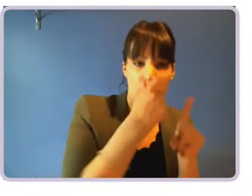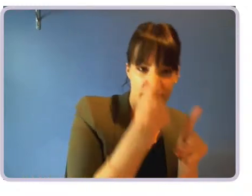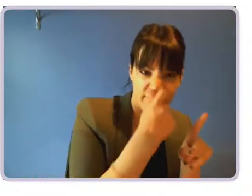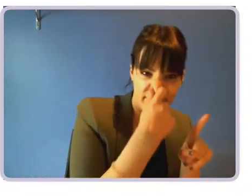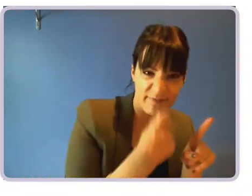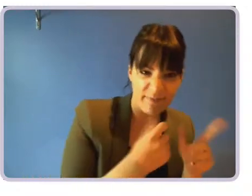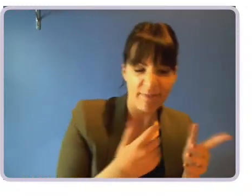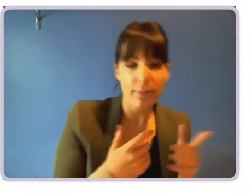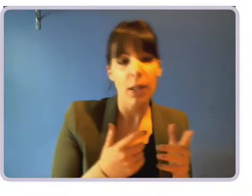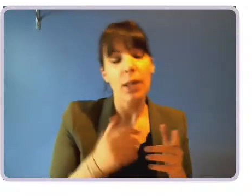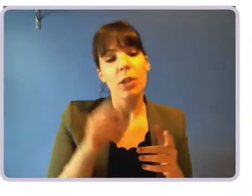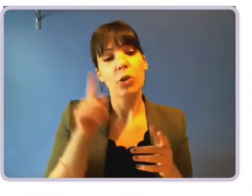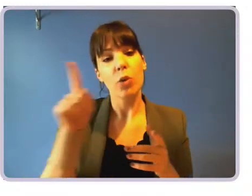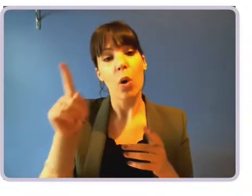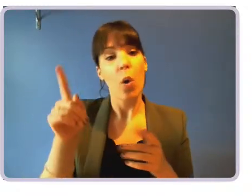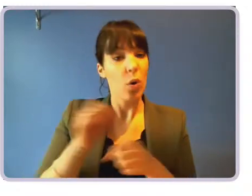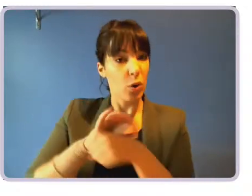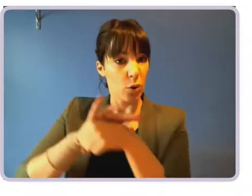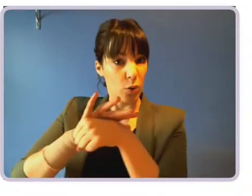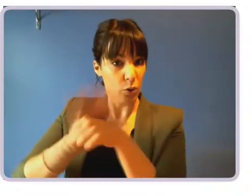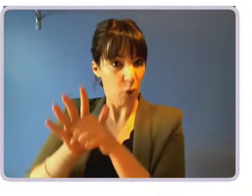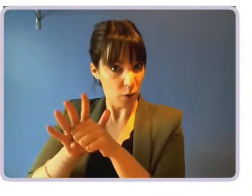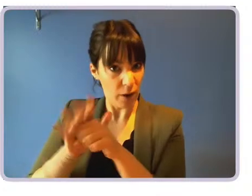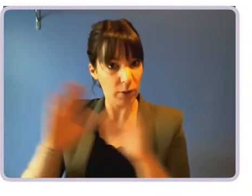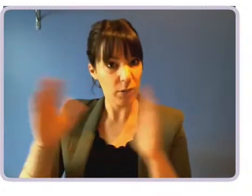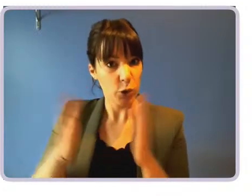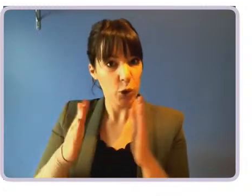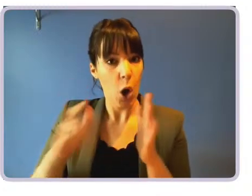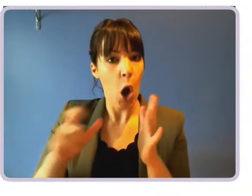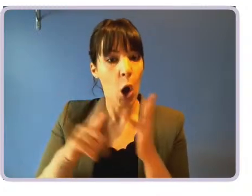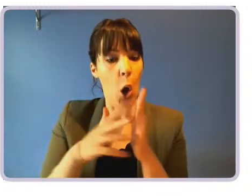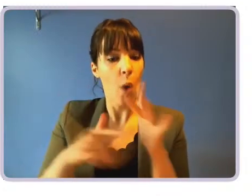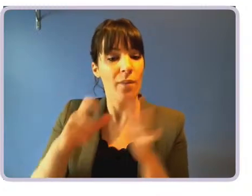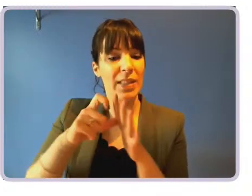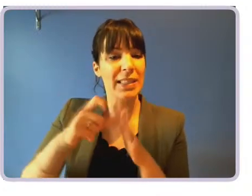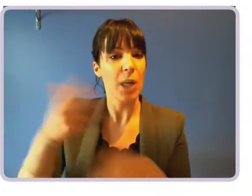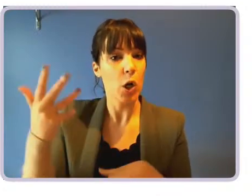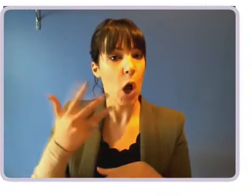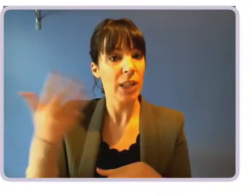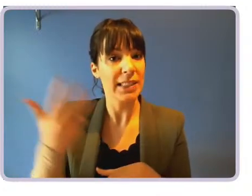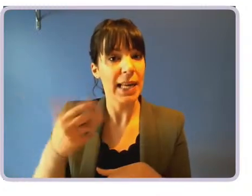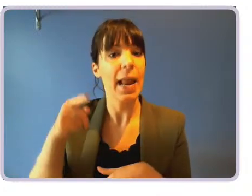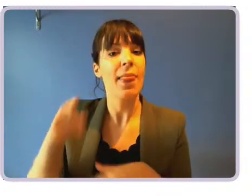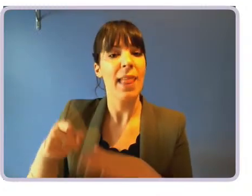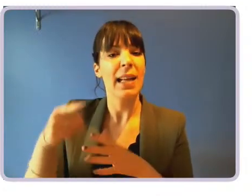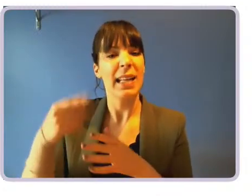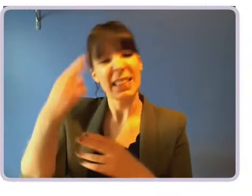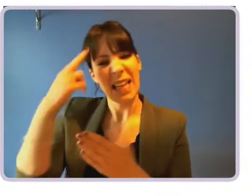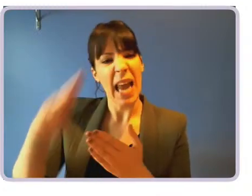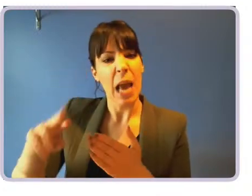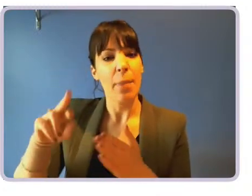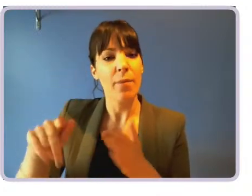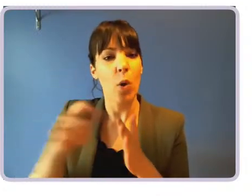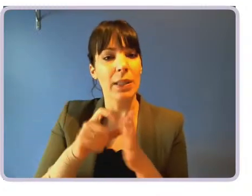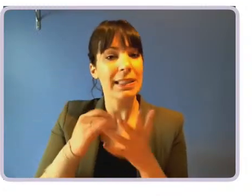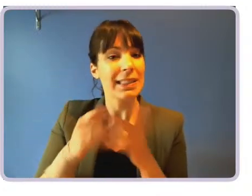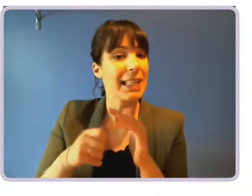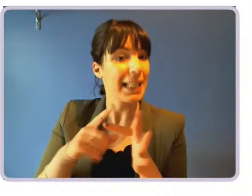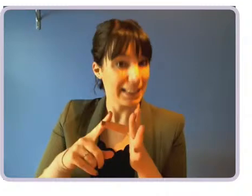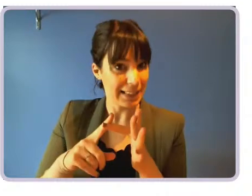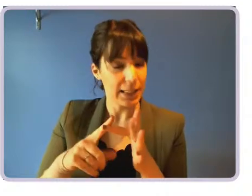COVID-19 is actually the disease rather than the virus. And the main way in which it's transmitted is through